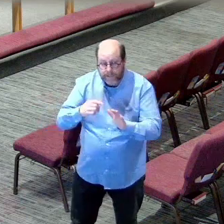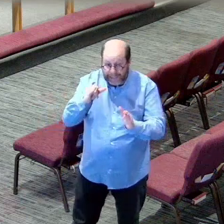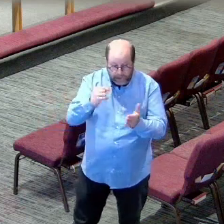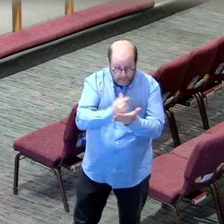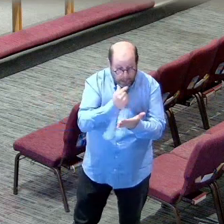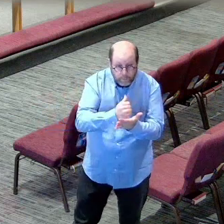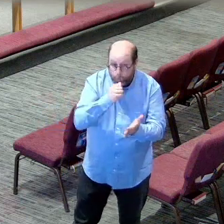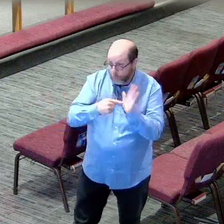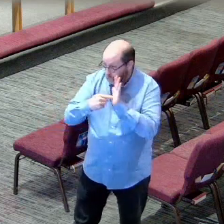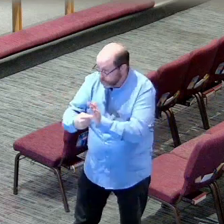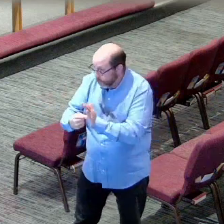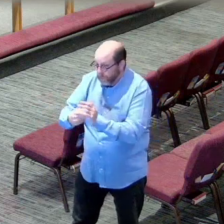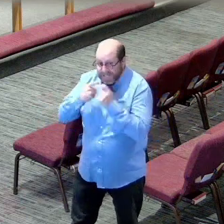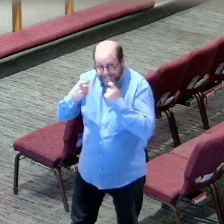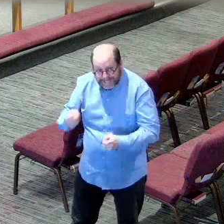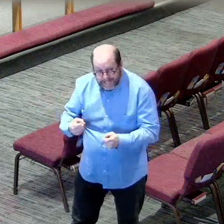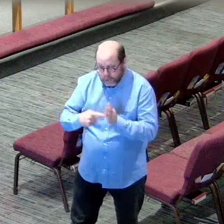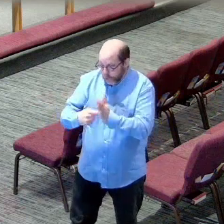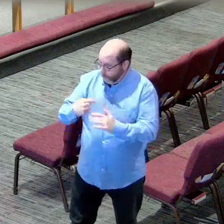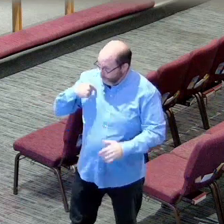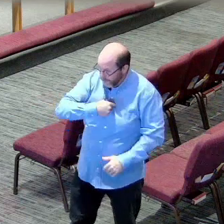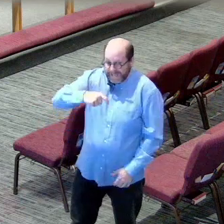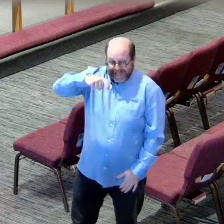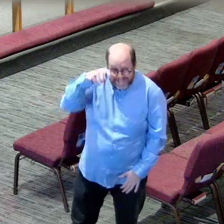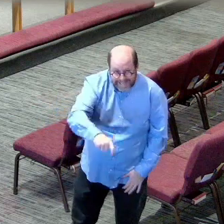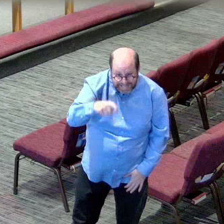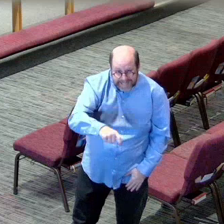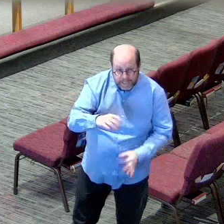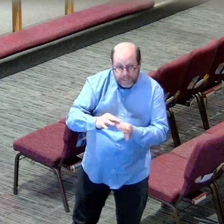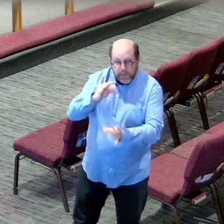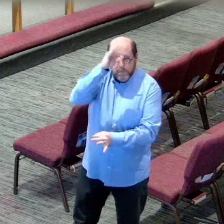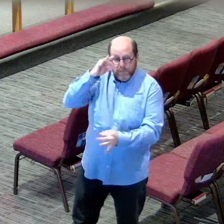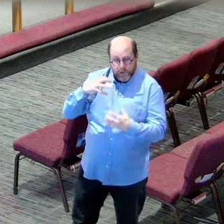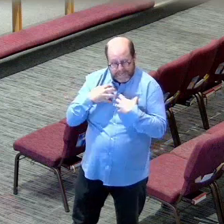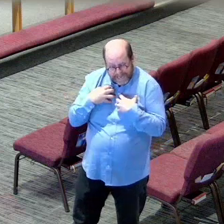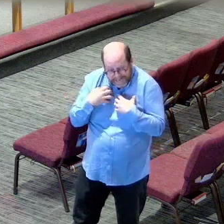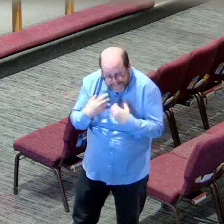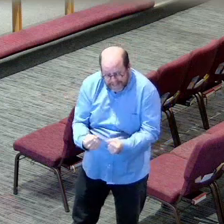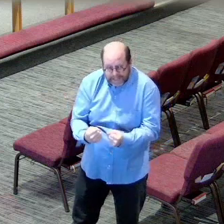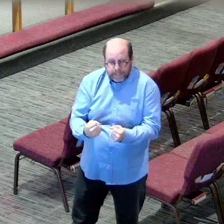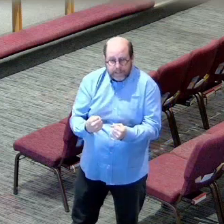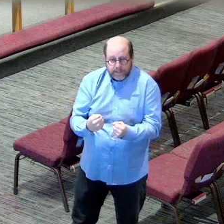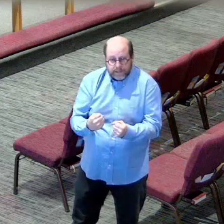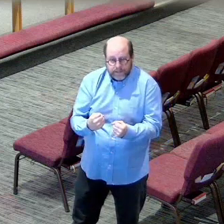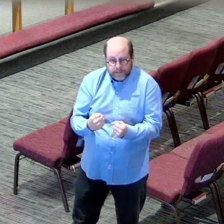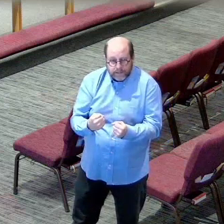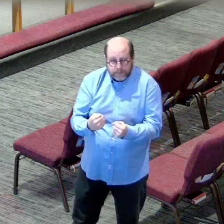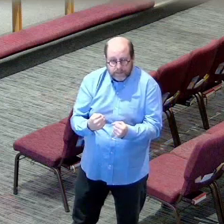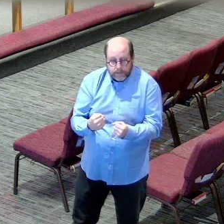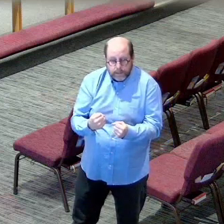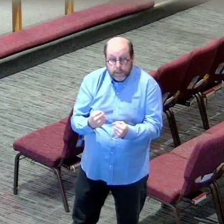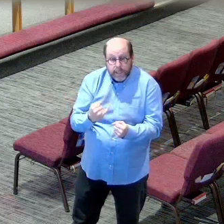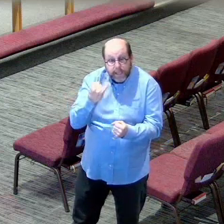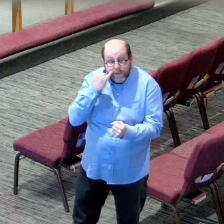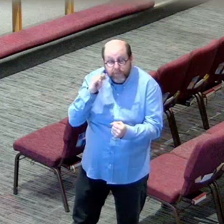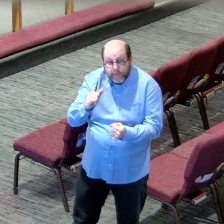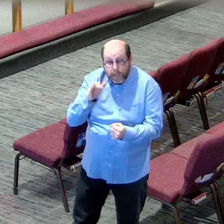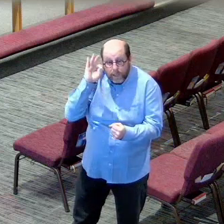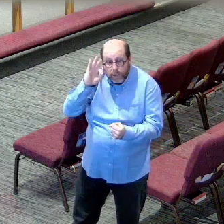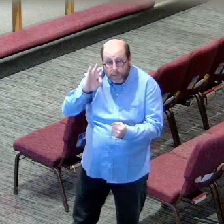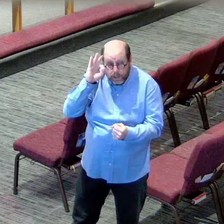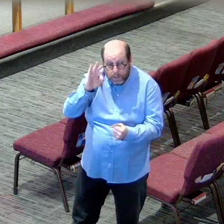show us our fundamental need for spiritual healing and restoration, such